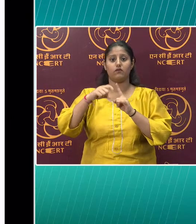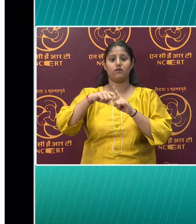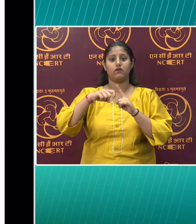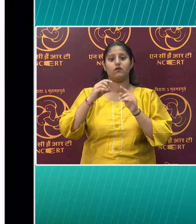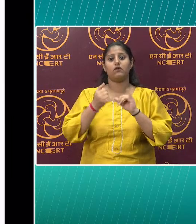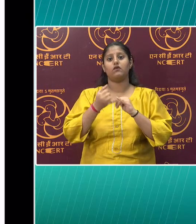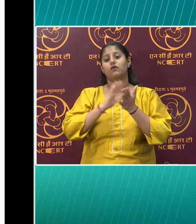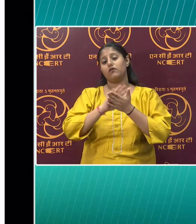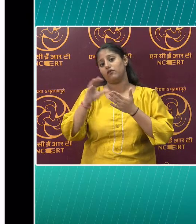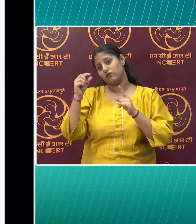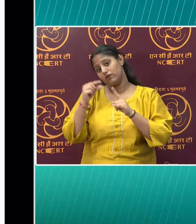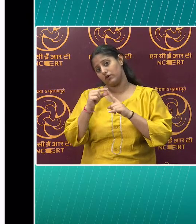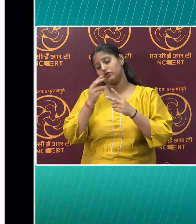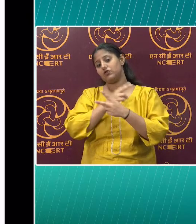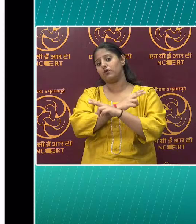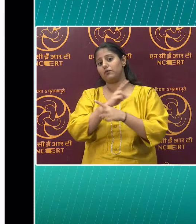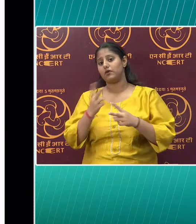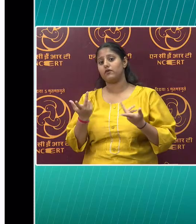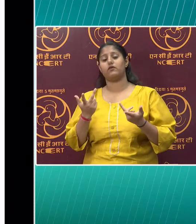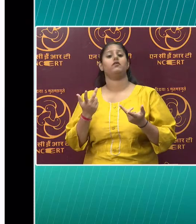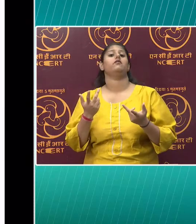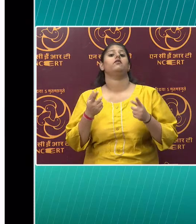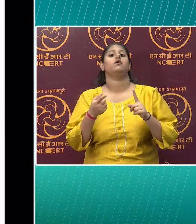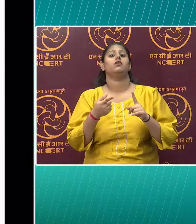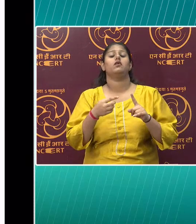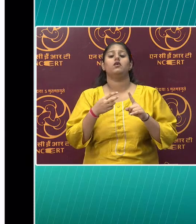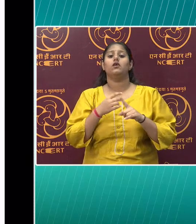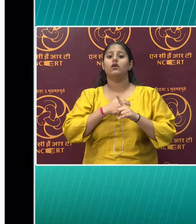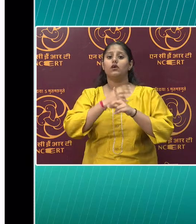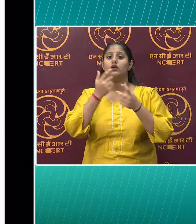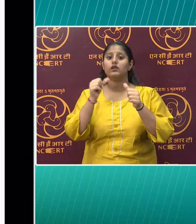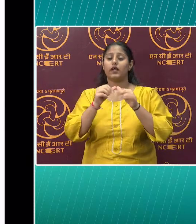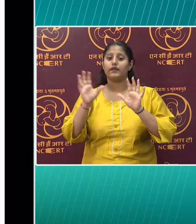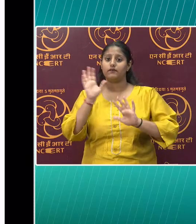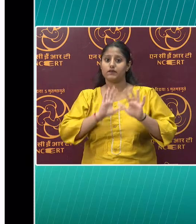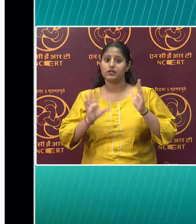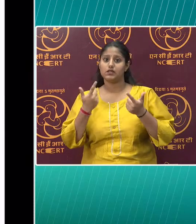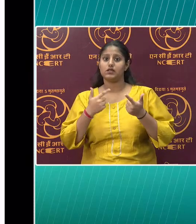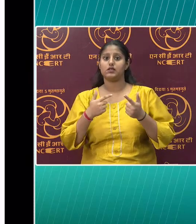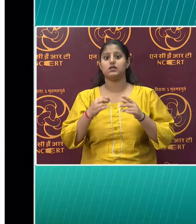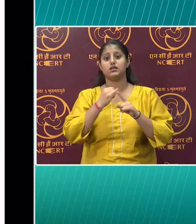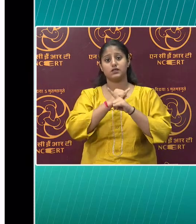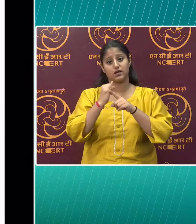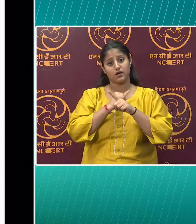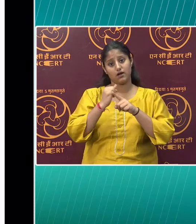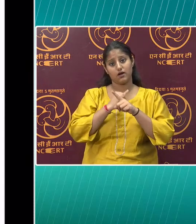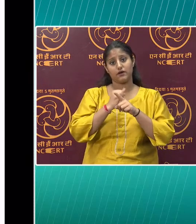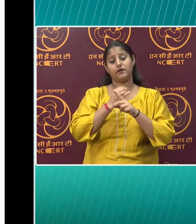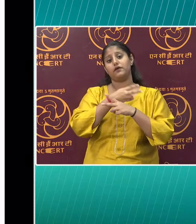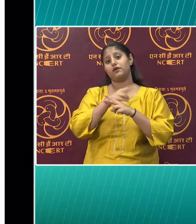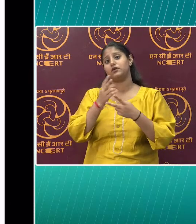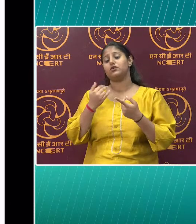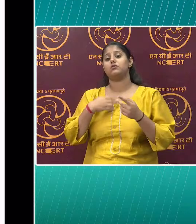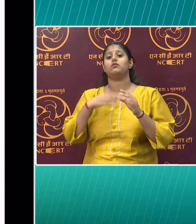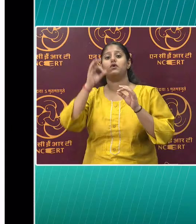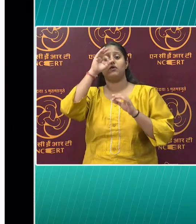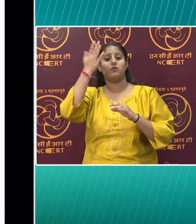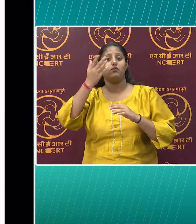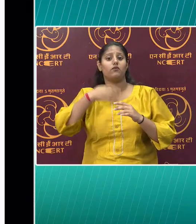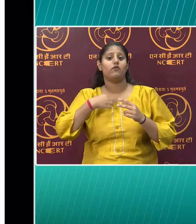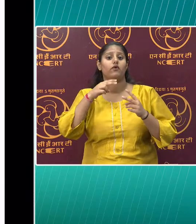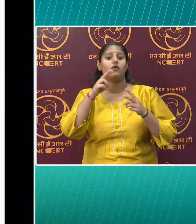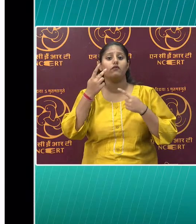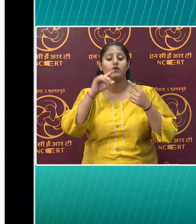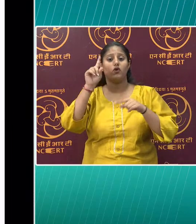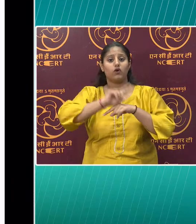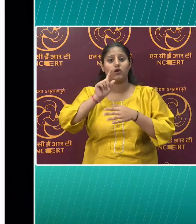get exposure, they can do hands-on activities, they can also do internship during Mm. the vacations. Right. Now,